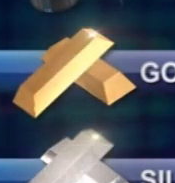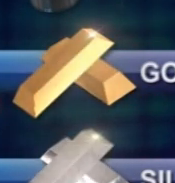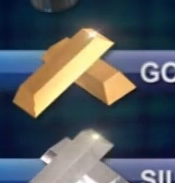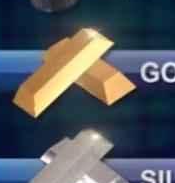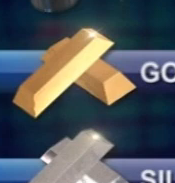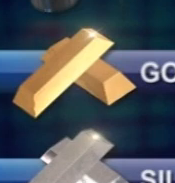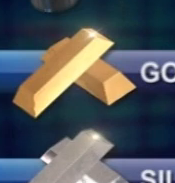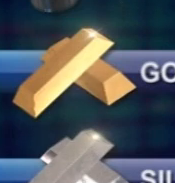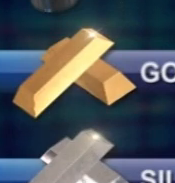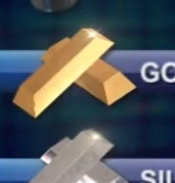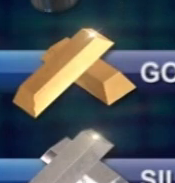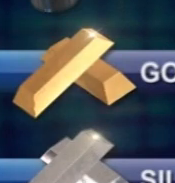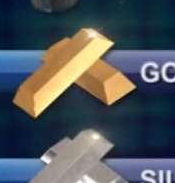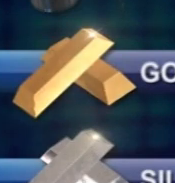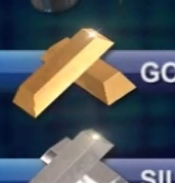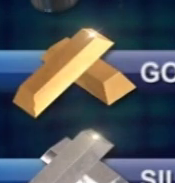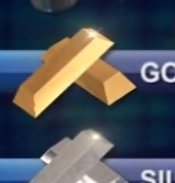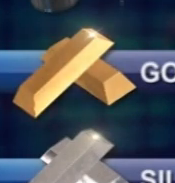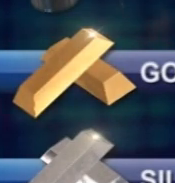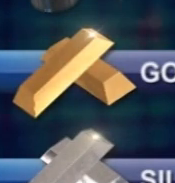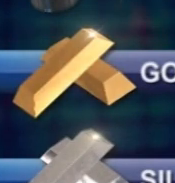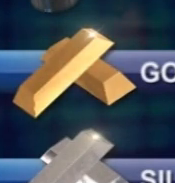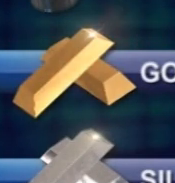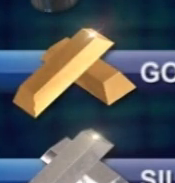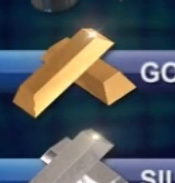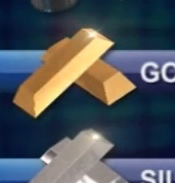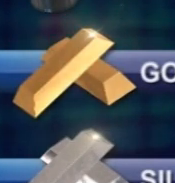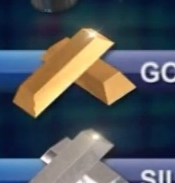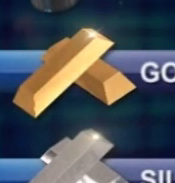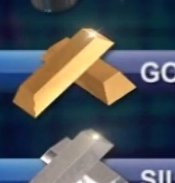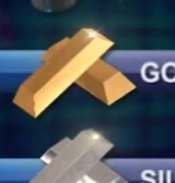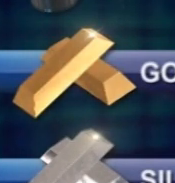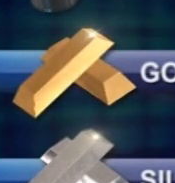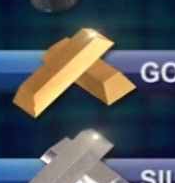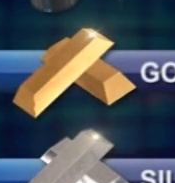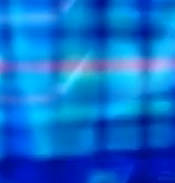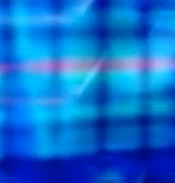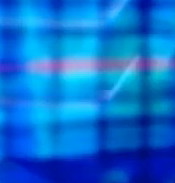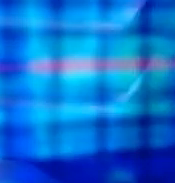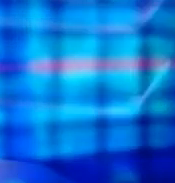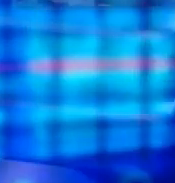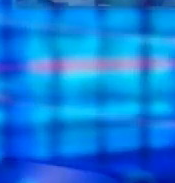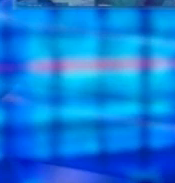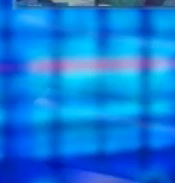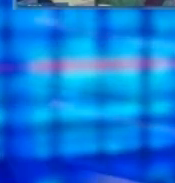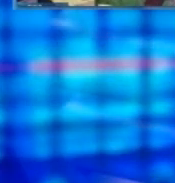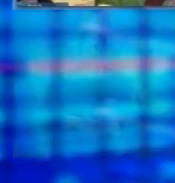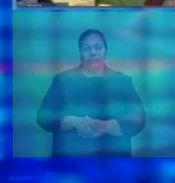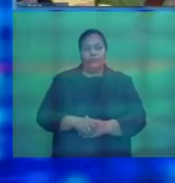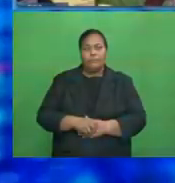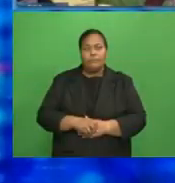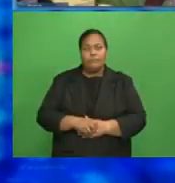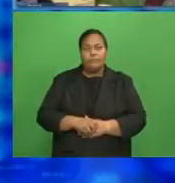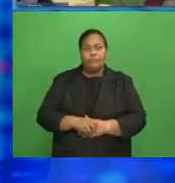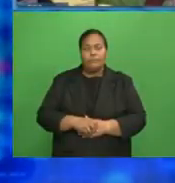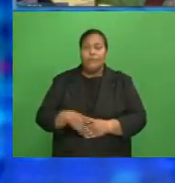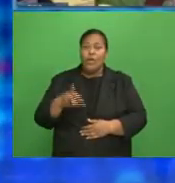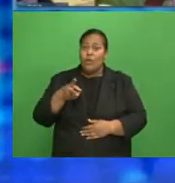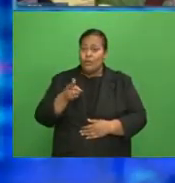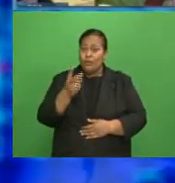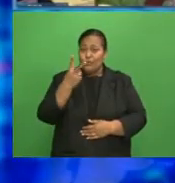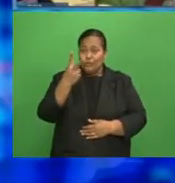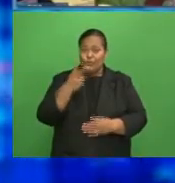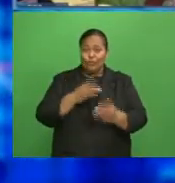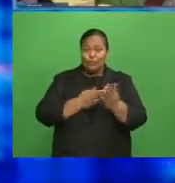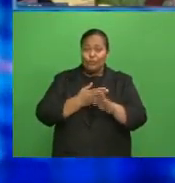$1,724 per ounce, and silver dropped as well to $17.37 an ounce. The unveiling of two new projects will